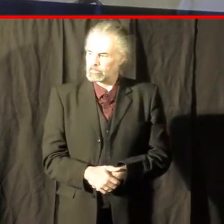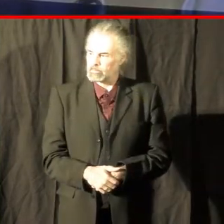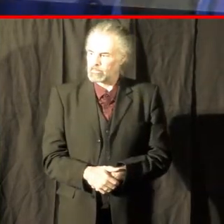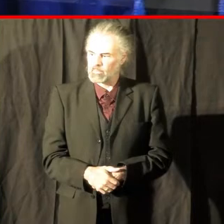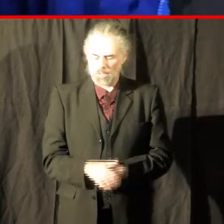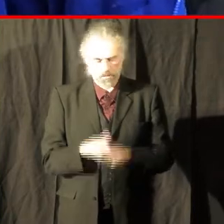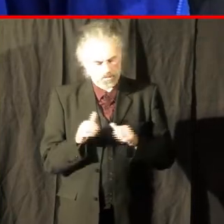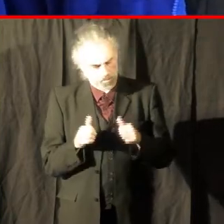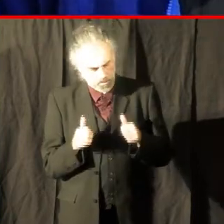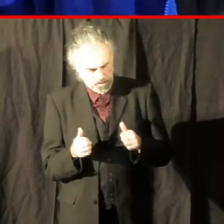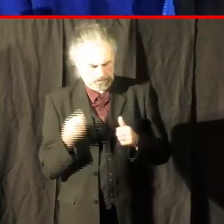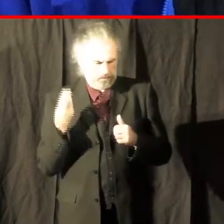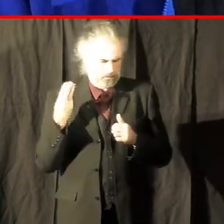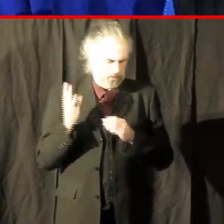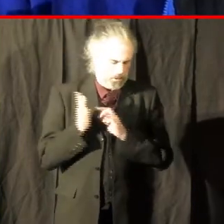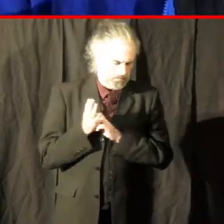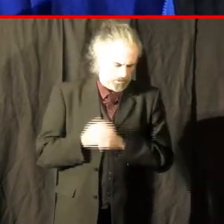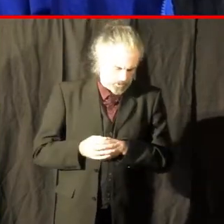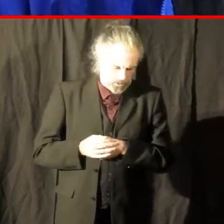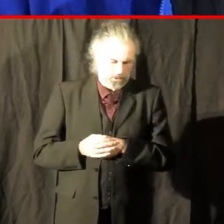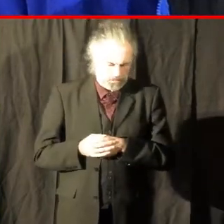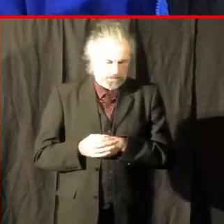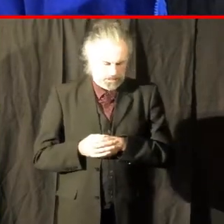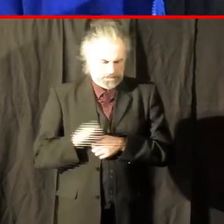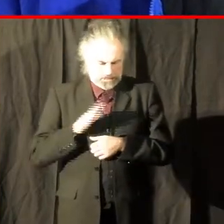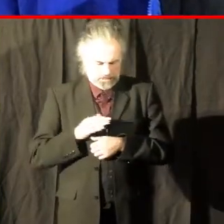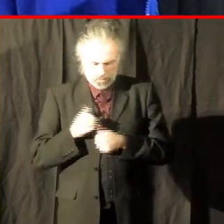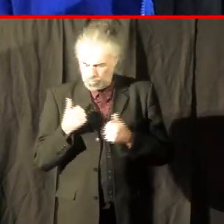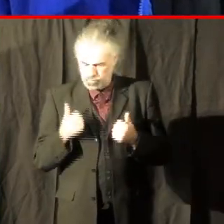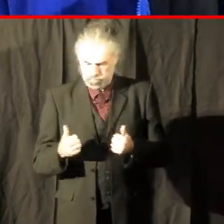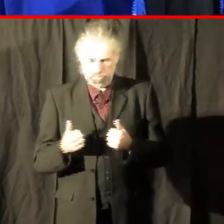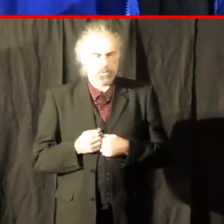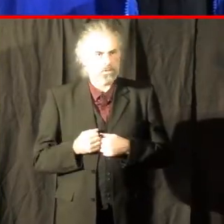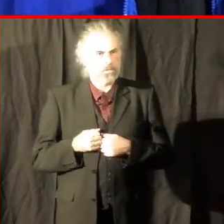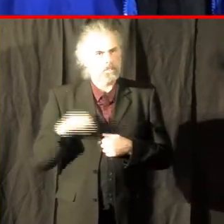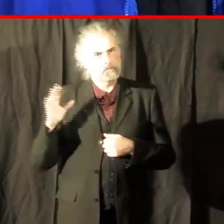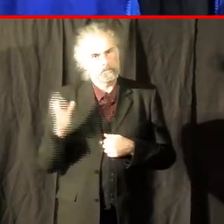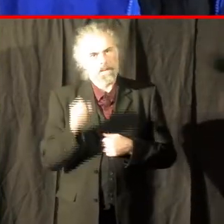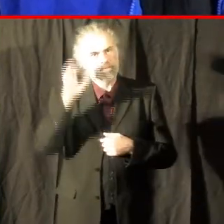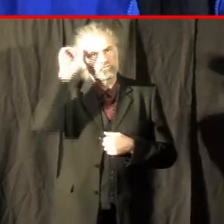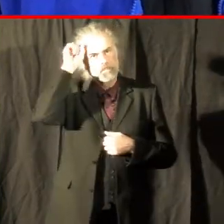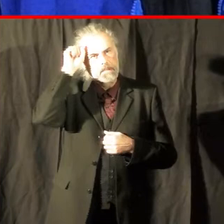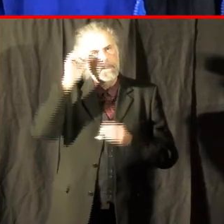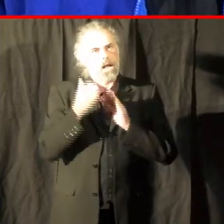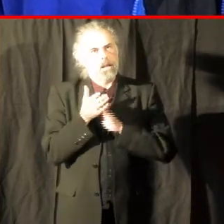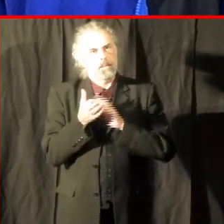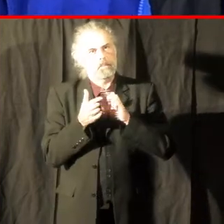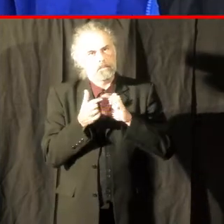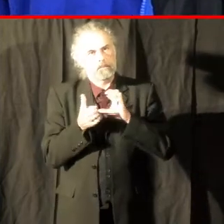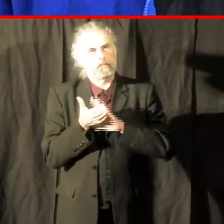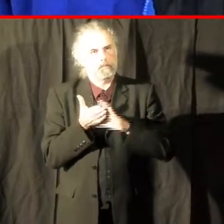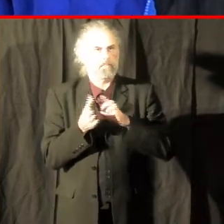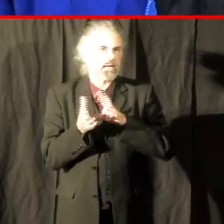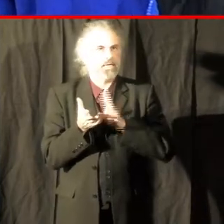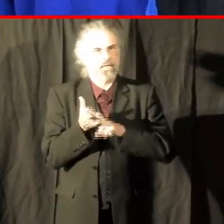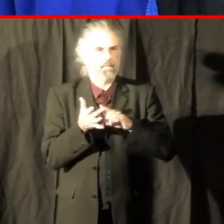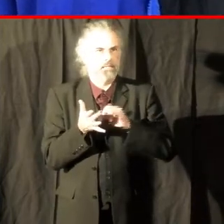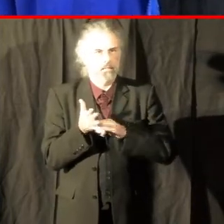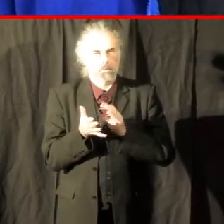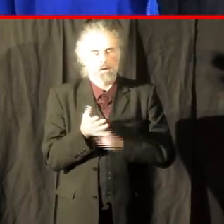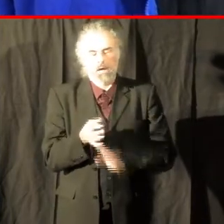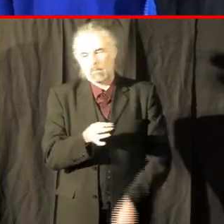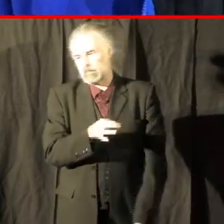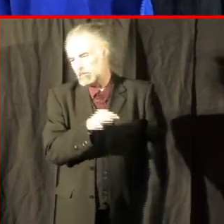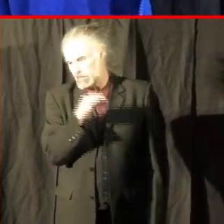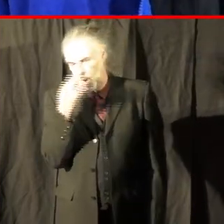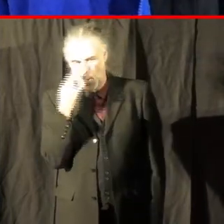All right, 30 minutes. This has got to be good. I must remember the mechanism. Okay. That's boring. I need to make it